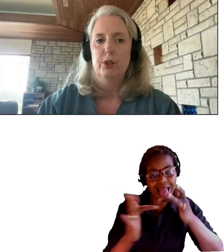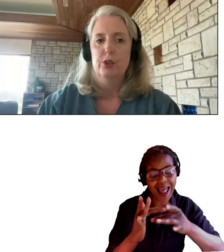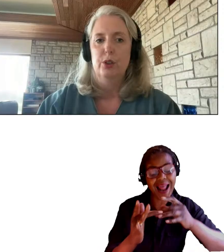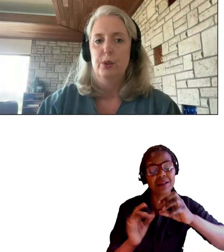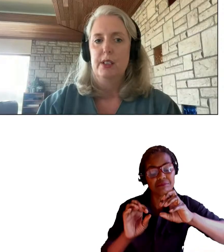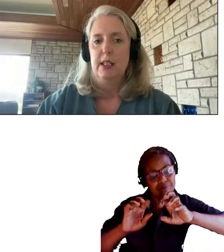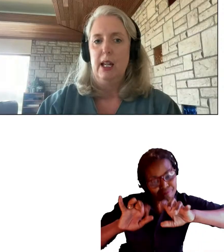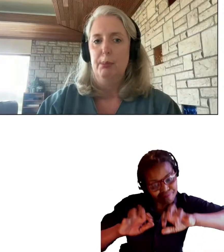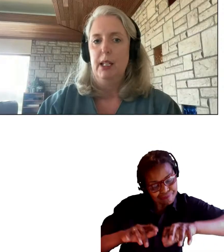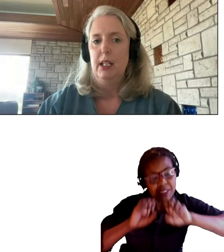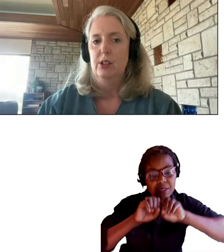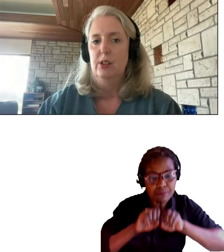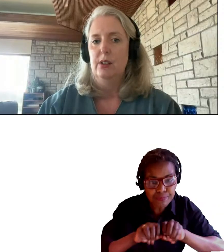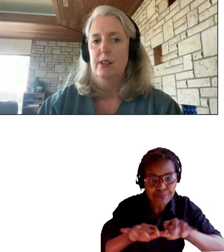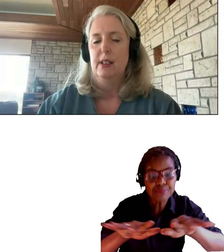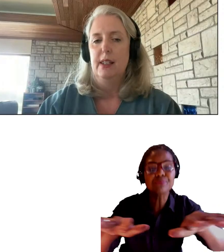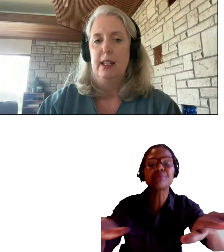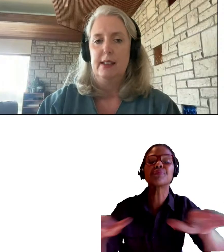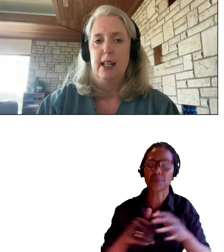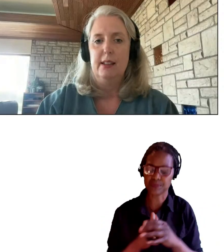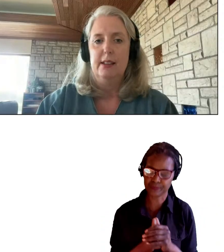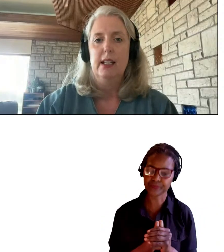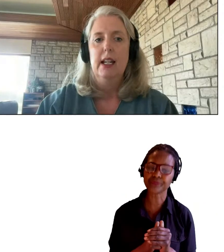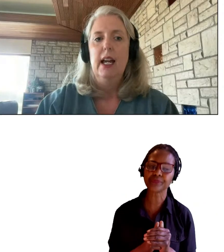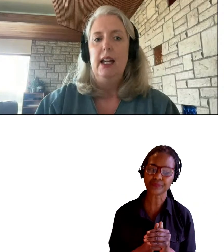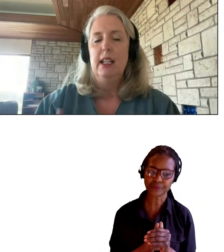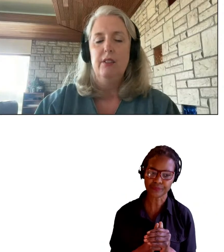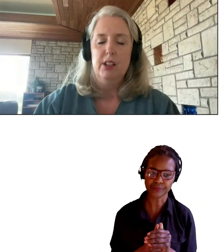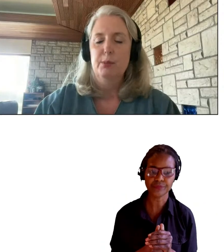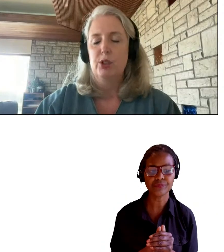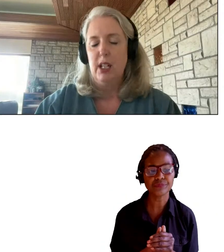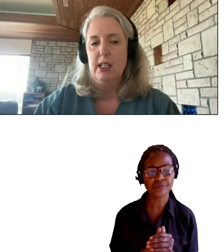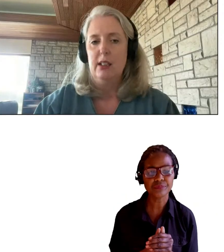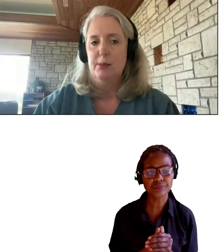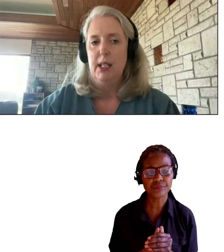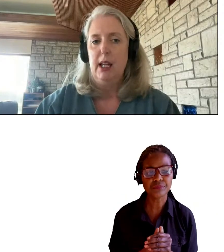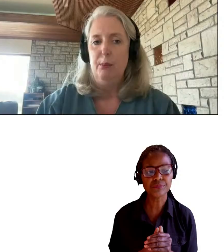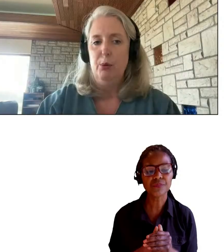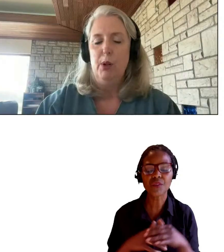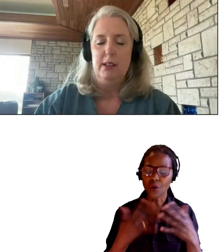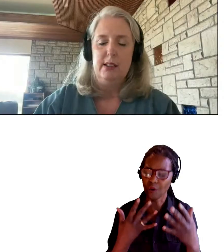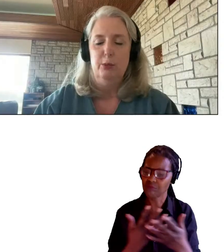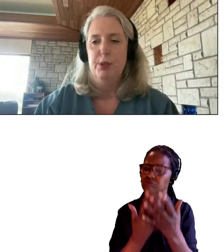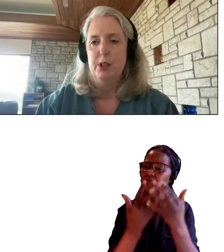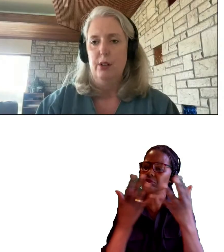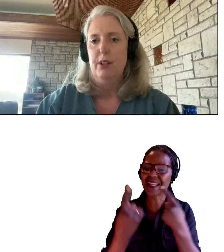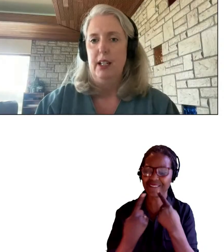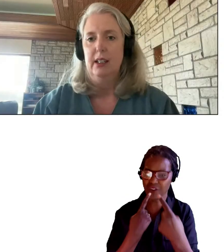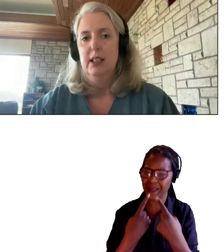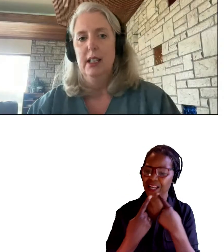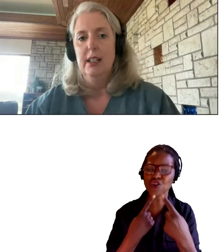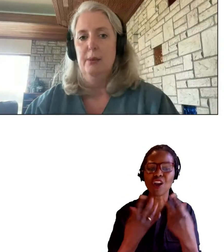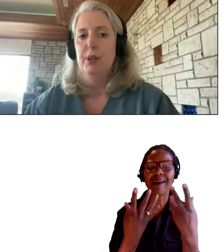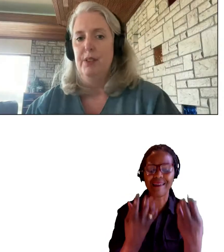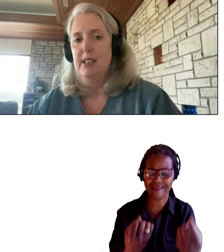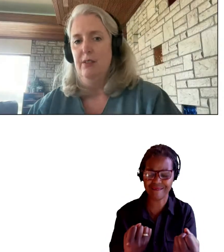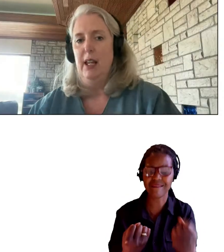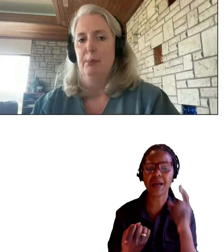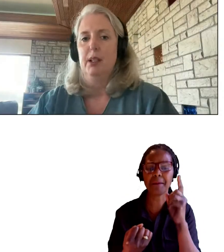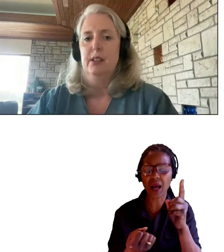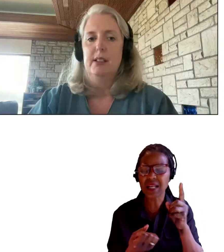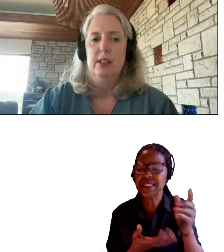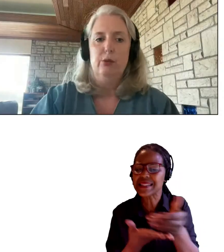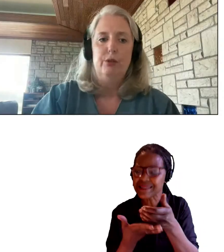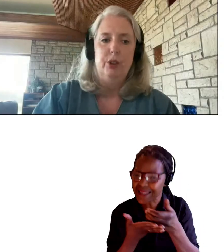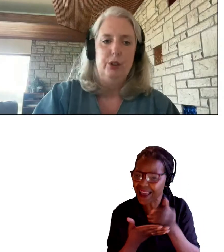themes that reviewers noticed in the applications that they assessed, and giving as much detail as we can, but while still preserving the privacy